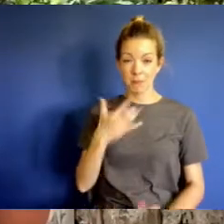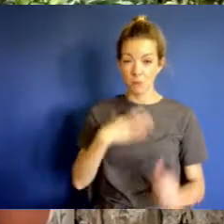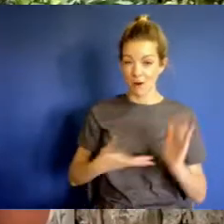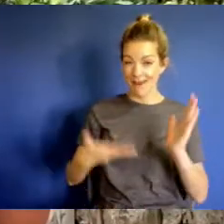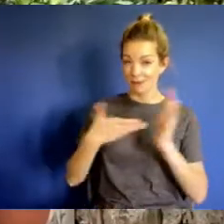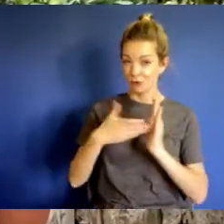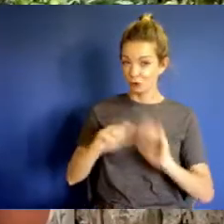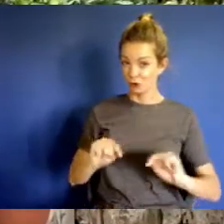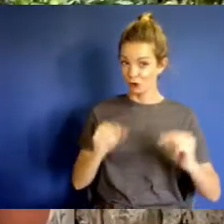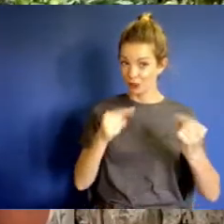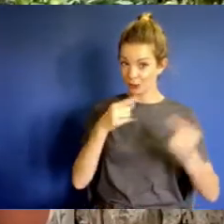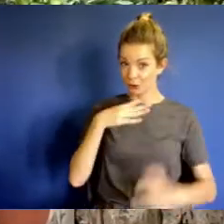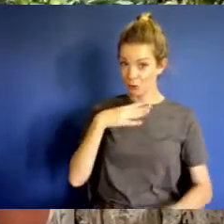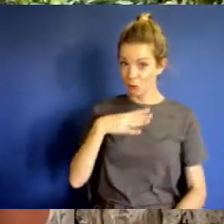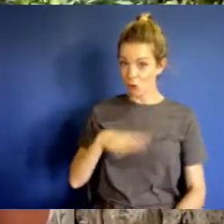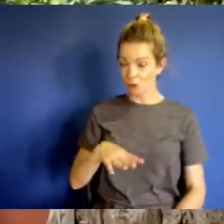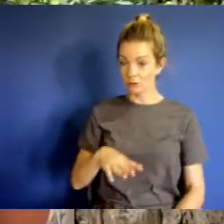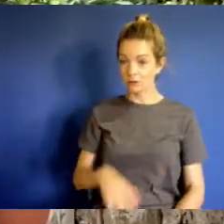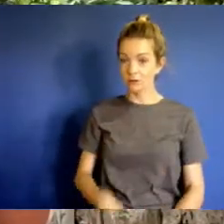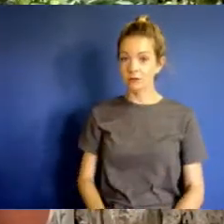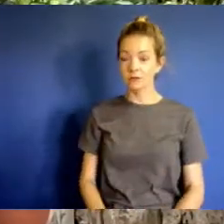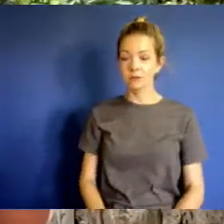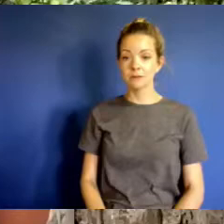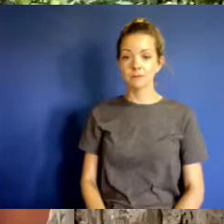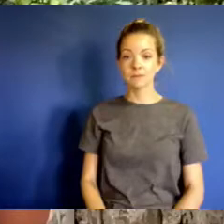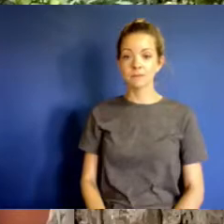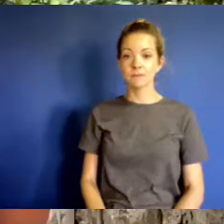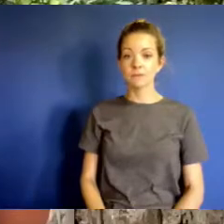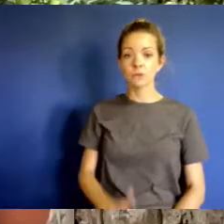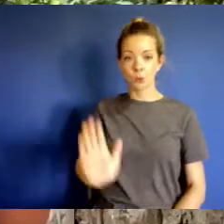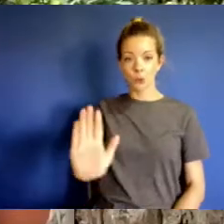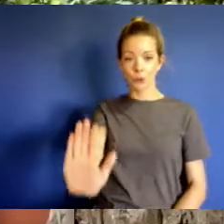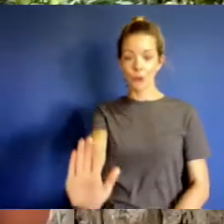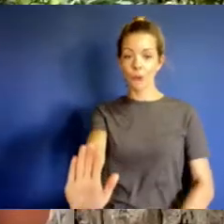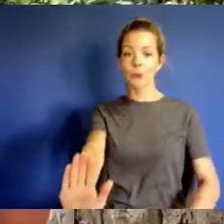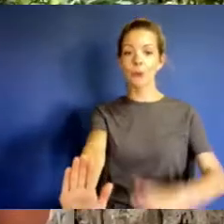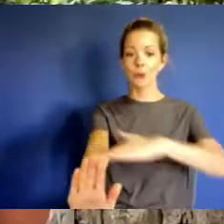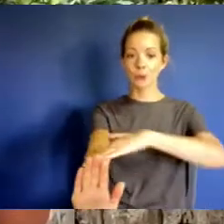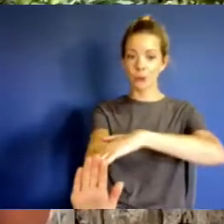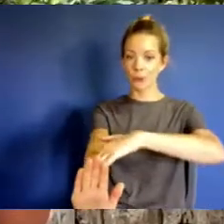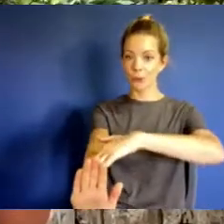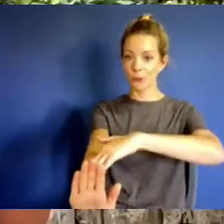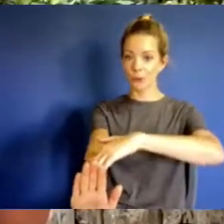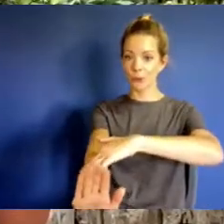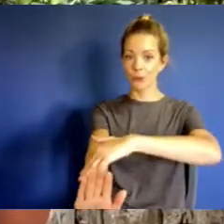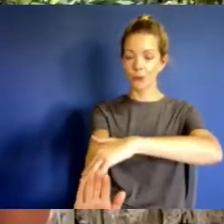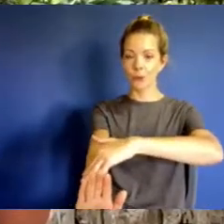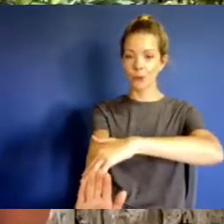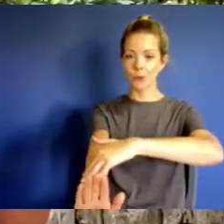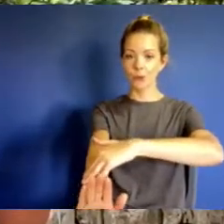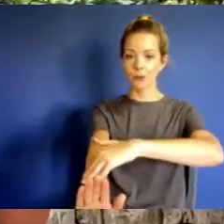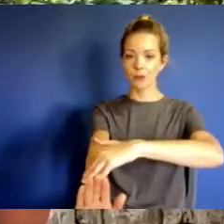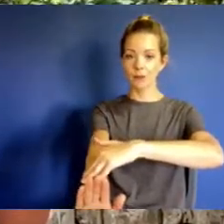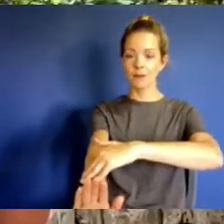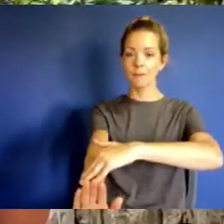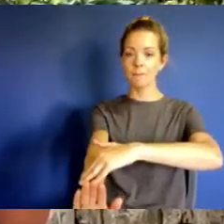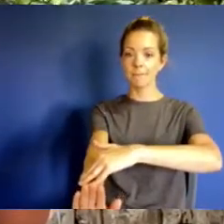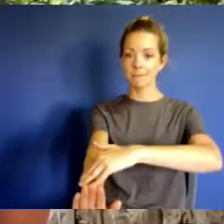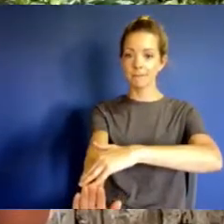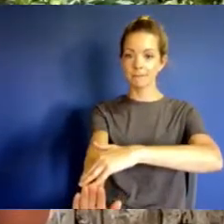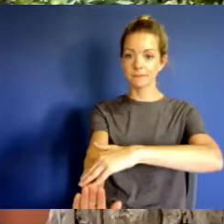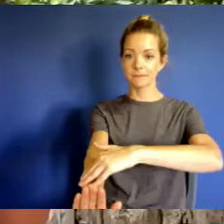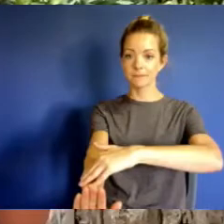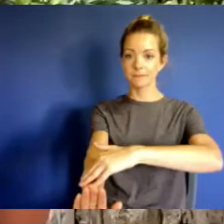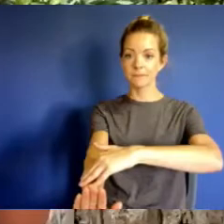And then if you really would like a little extra challenge, is your right arm is in front of your right leg or to